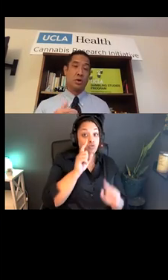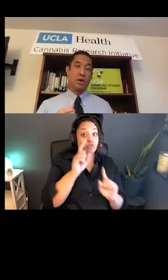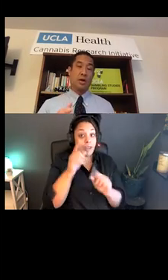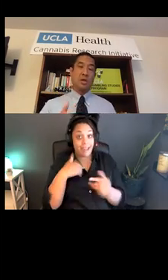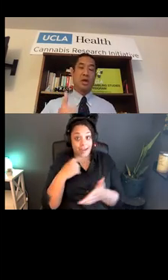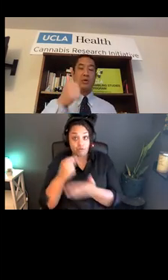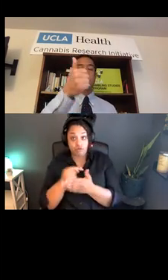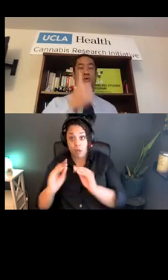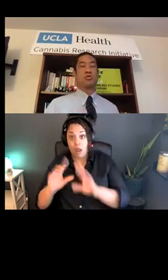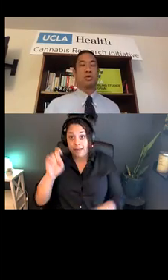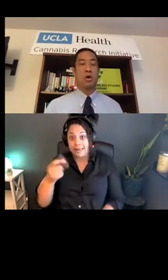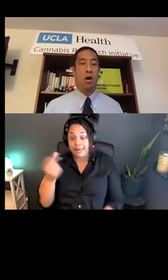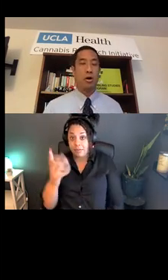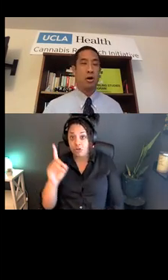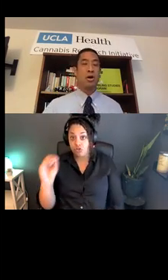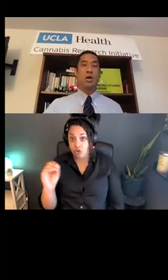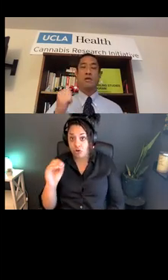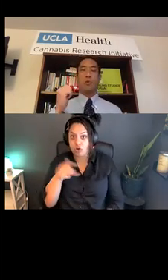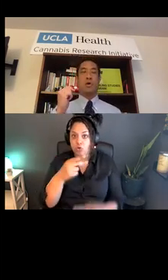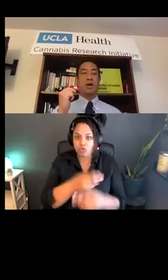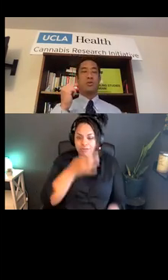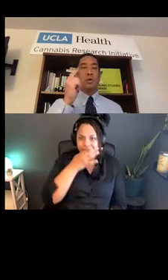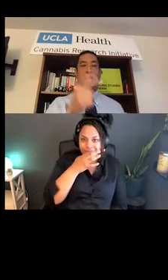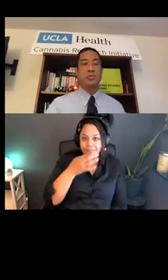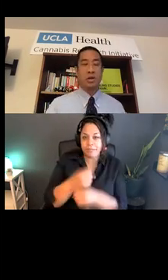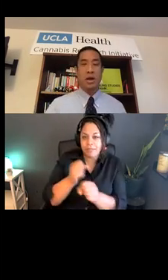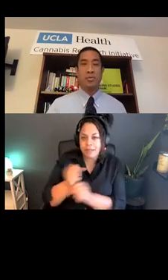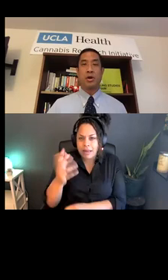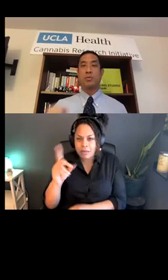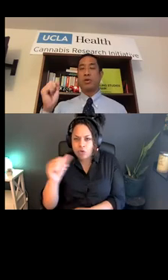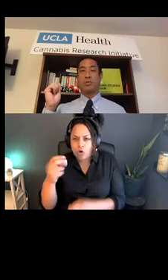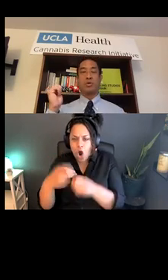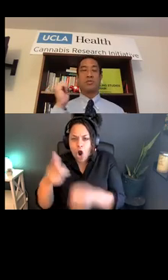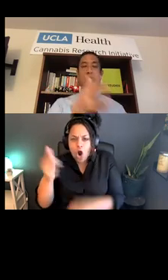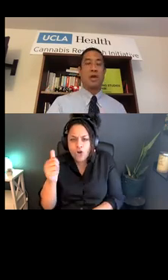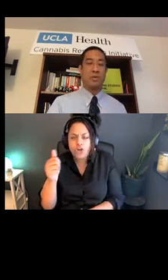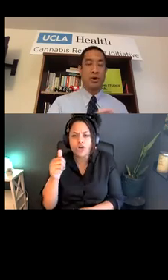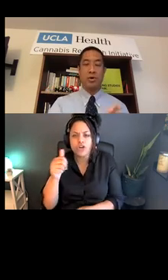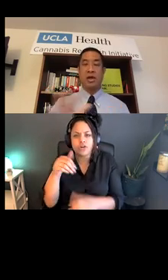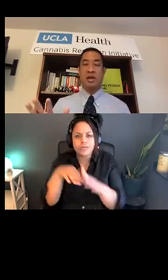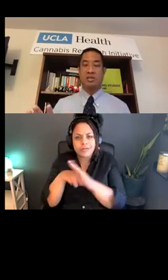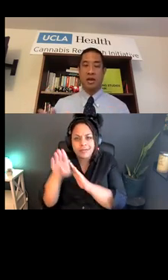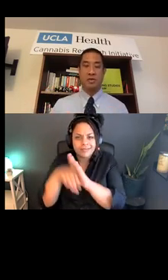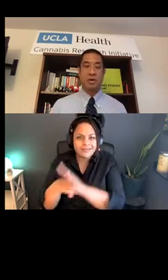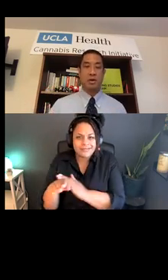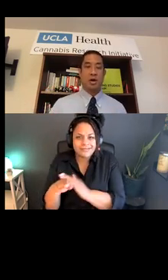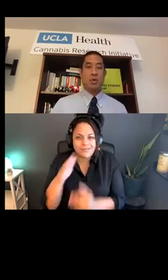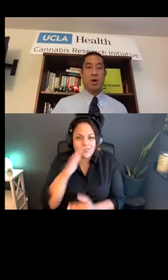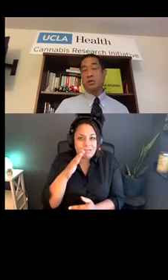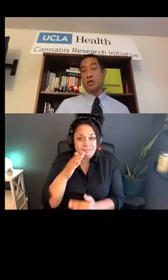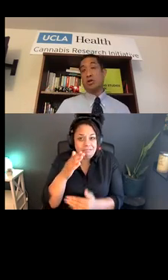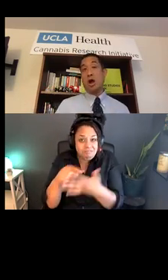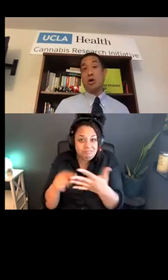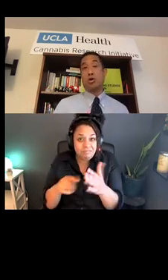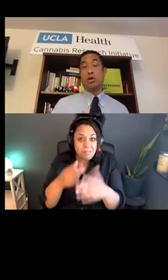disorder, makes gambling disorder treatment harder, more likely to relapse to gambling, whether you're more severe gambling. We don't know any of that stuff. We